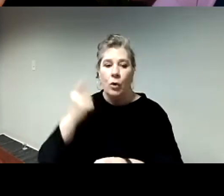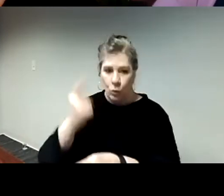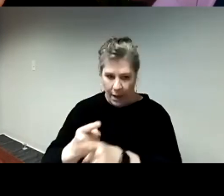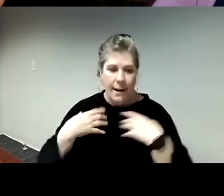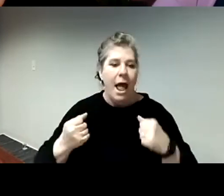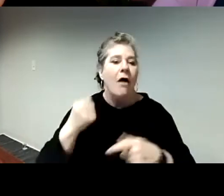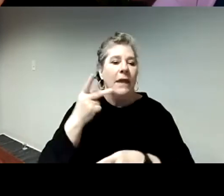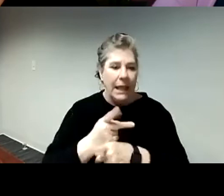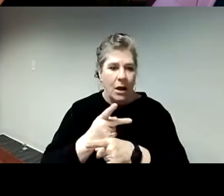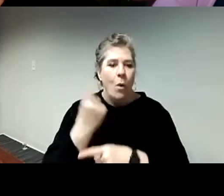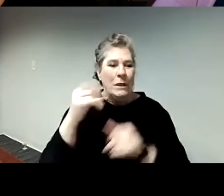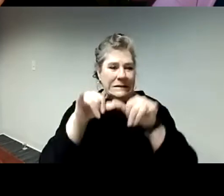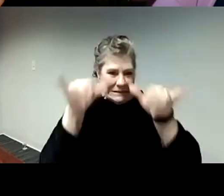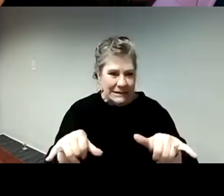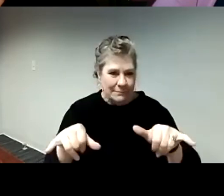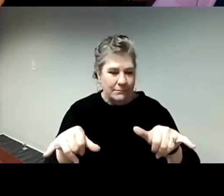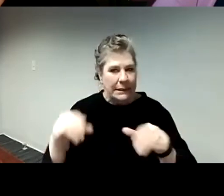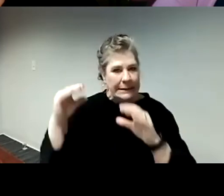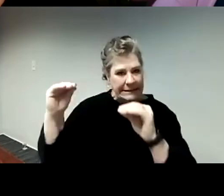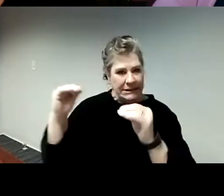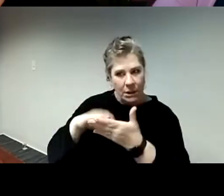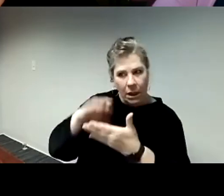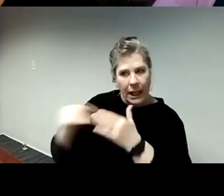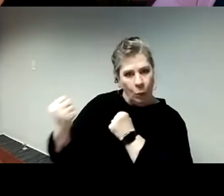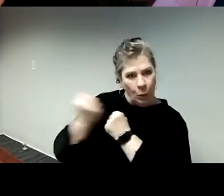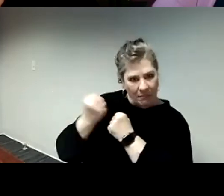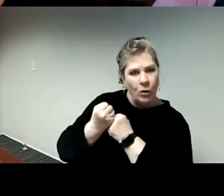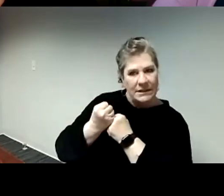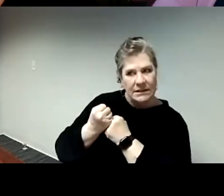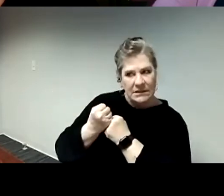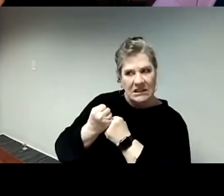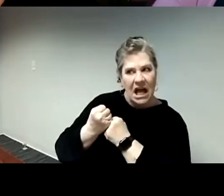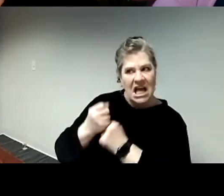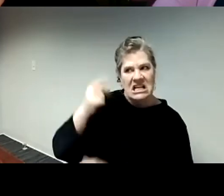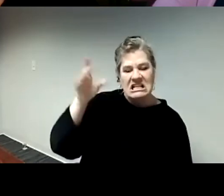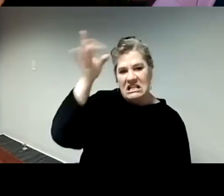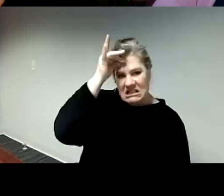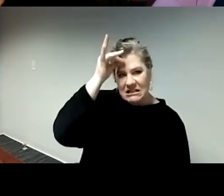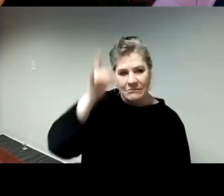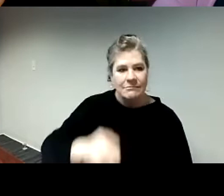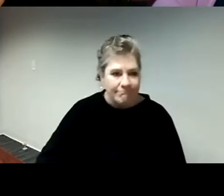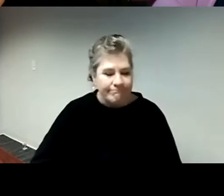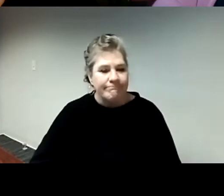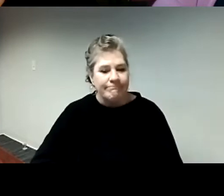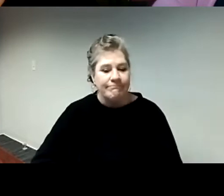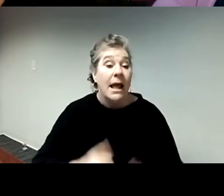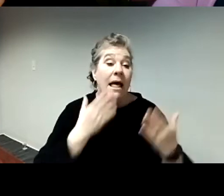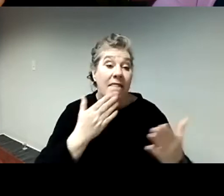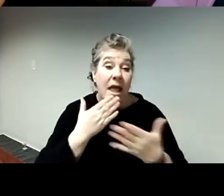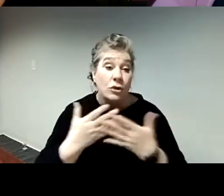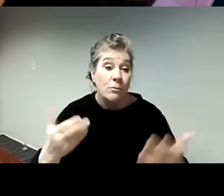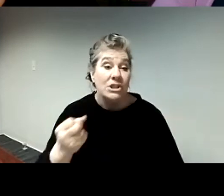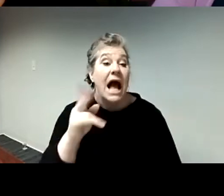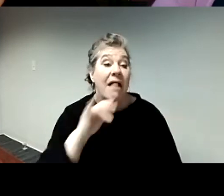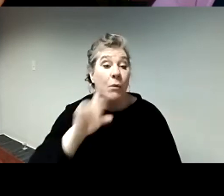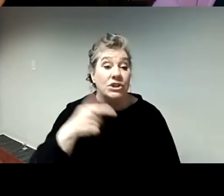the systems that teaches us and reinforces it and hammers it into us. Good. Thank you. And Holly, maybe